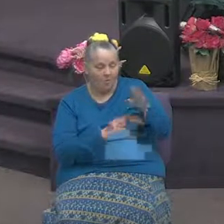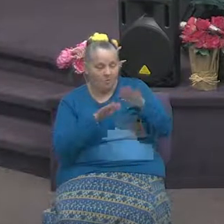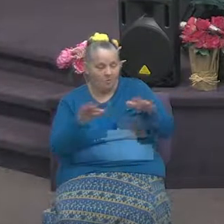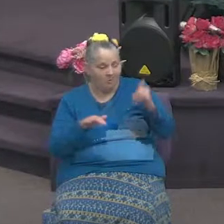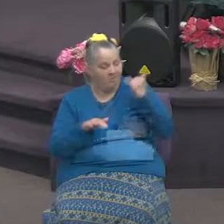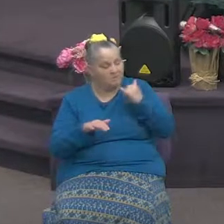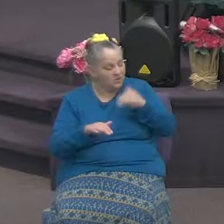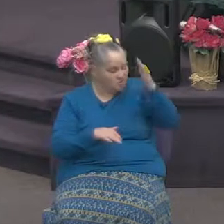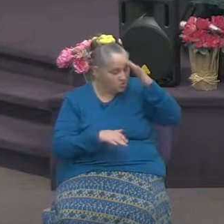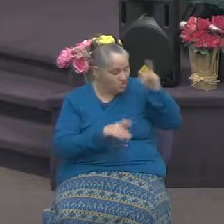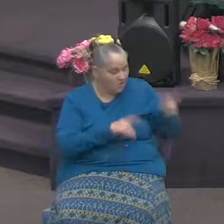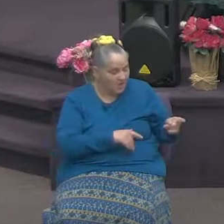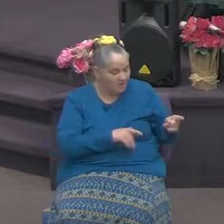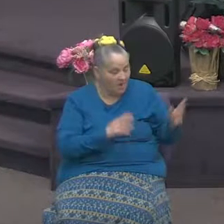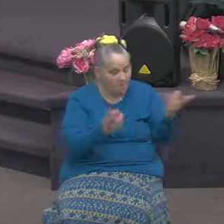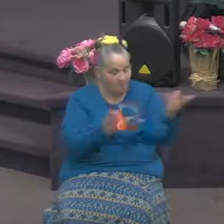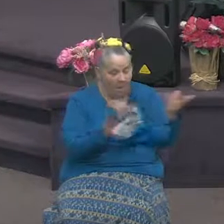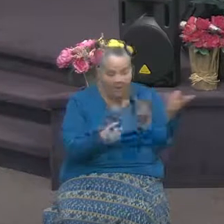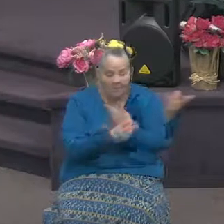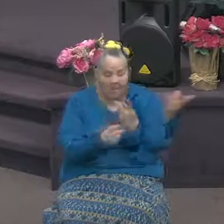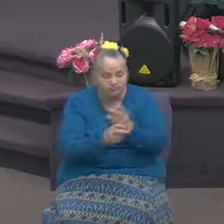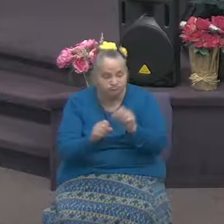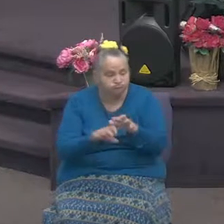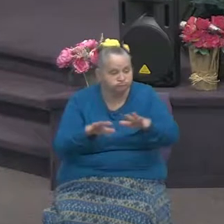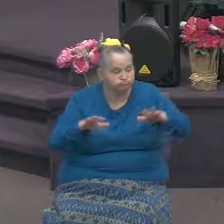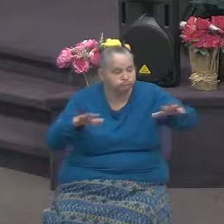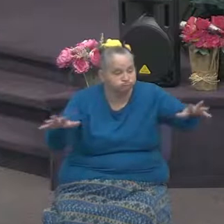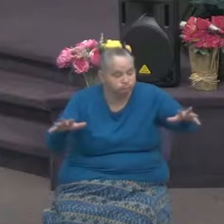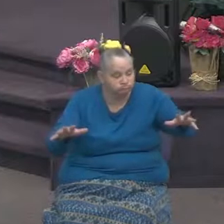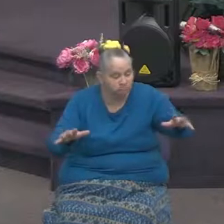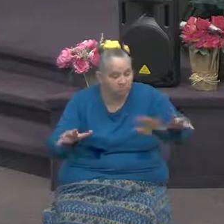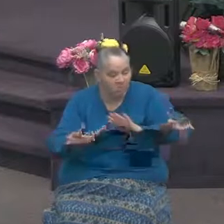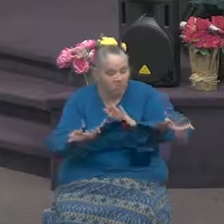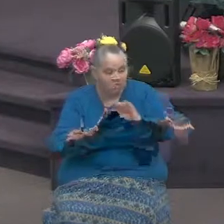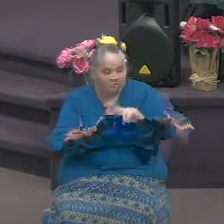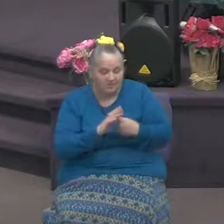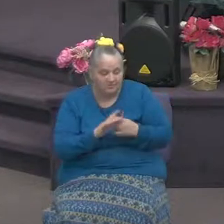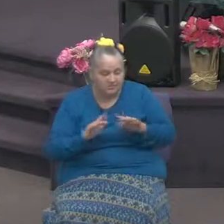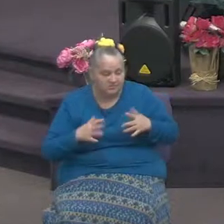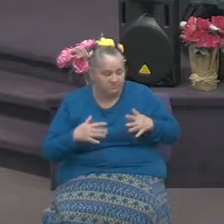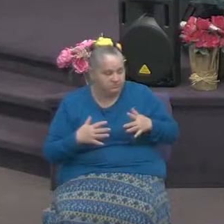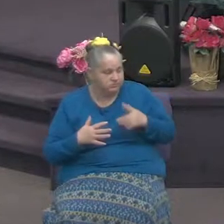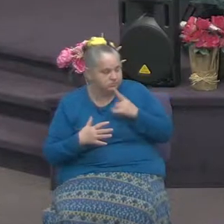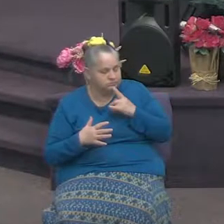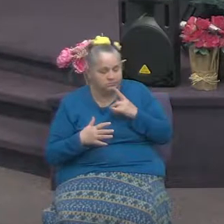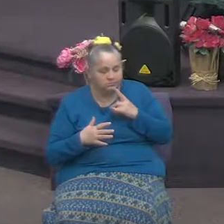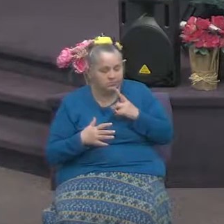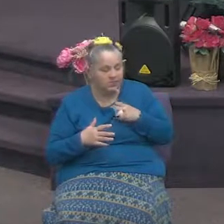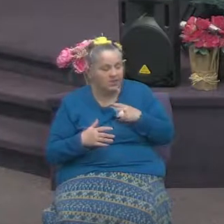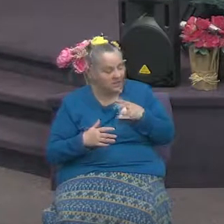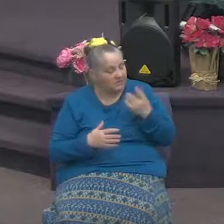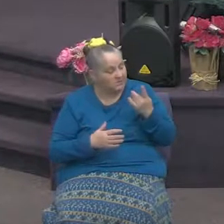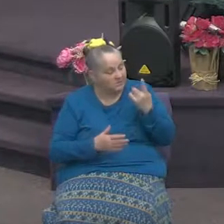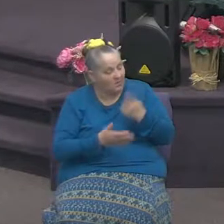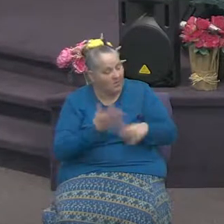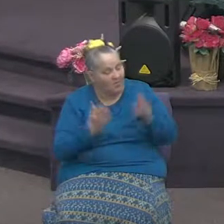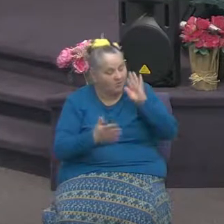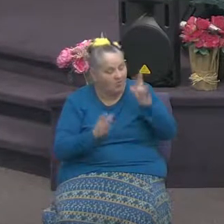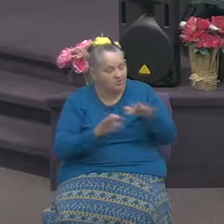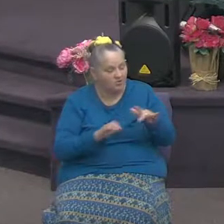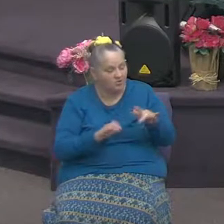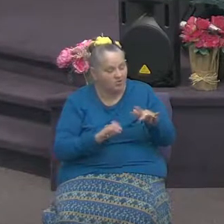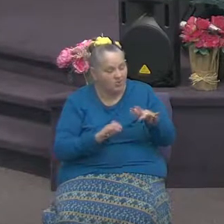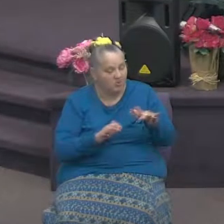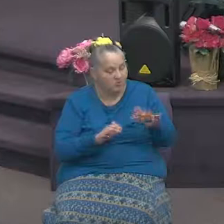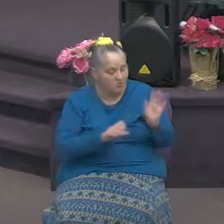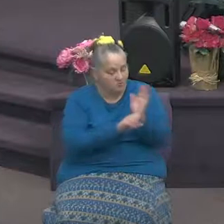he knew is that they were multiplying too much, and it began to get him fearful. So he said, here's what we're going to do. We're going